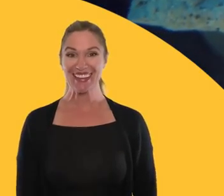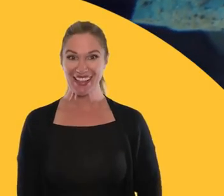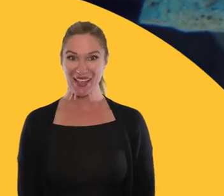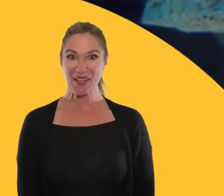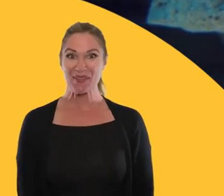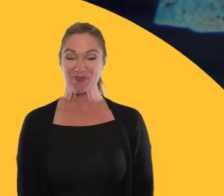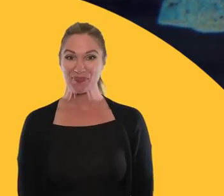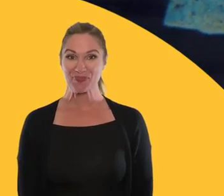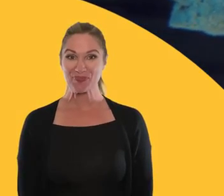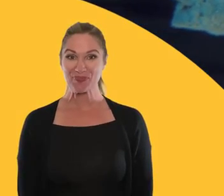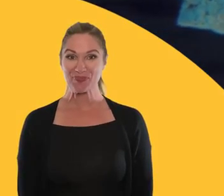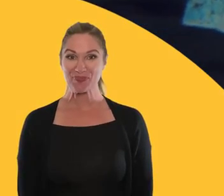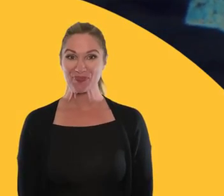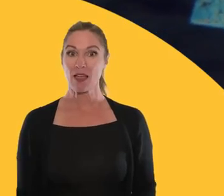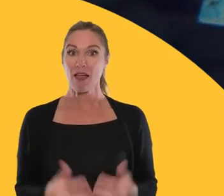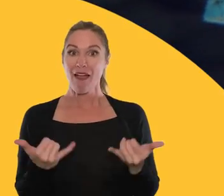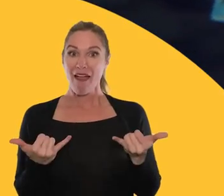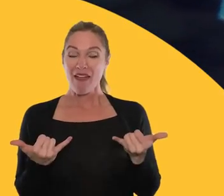job!